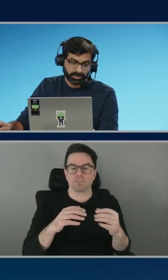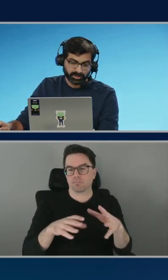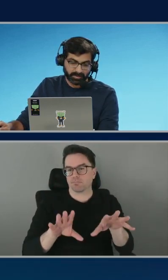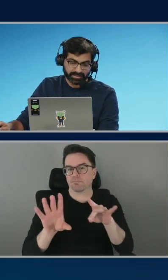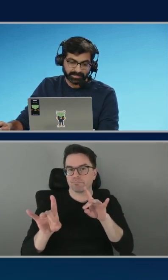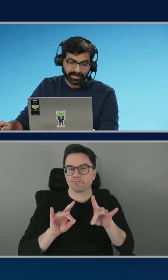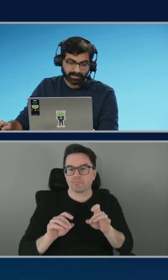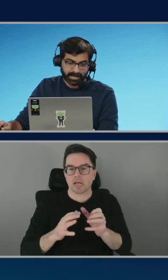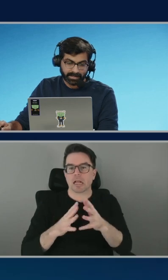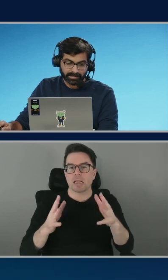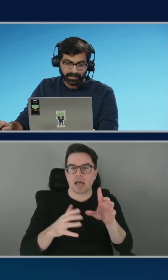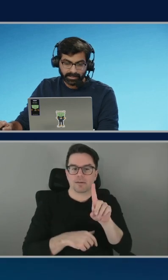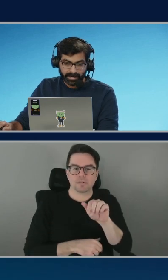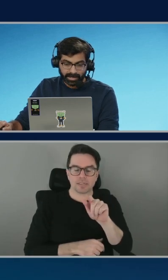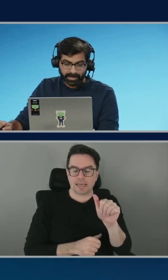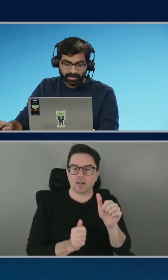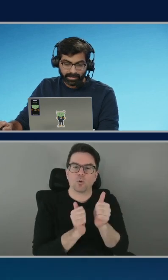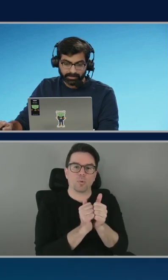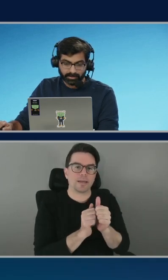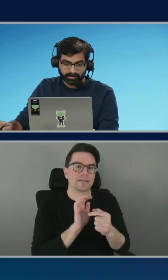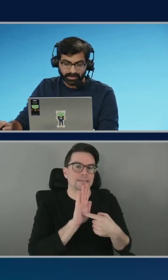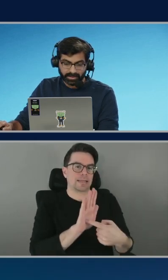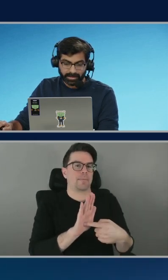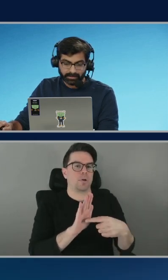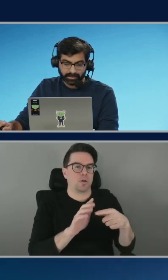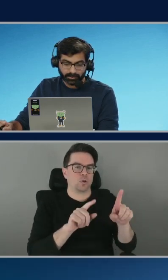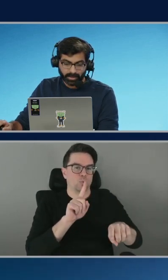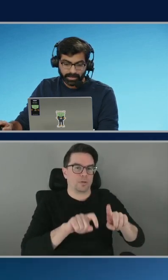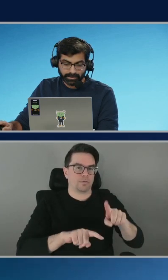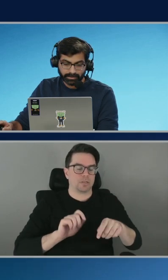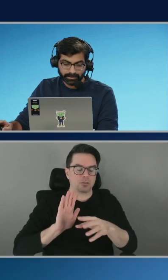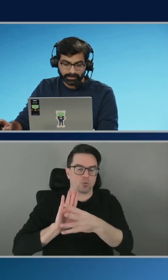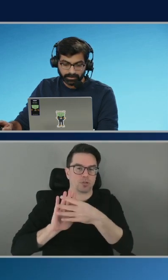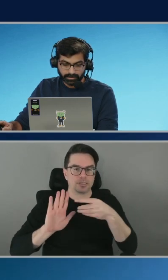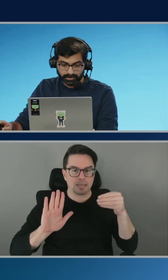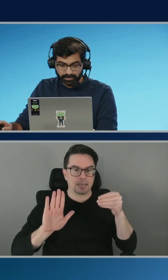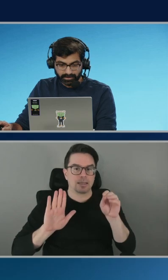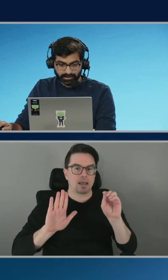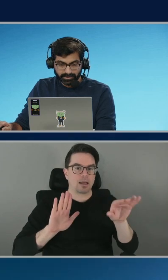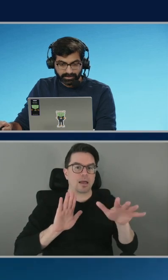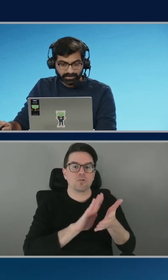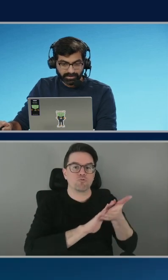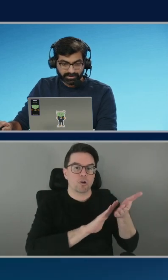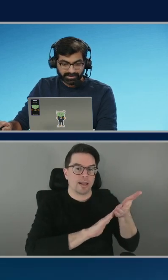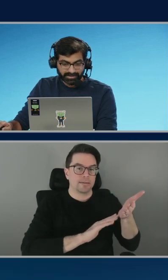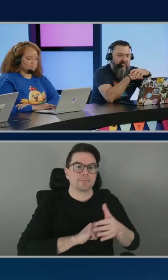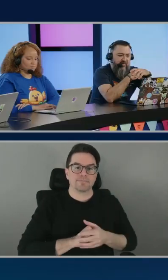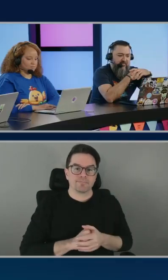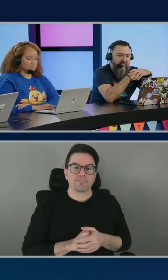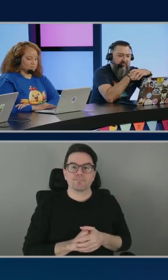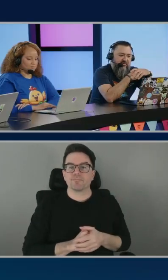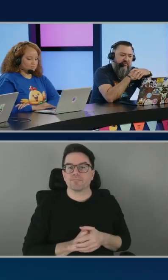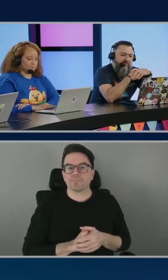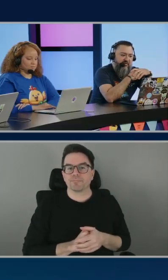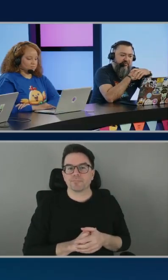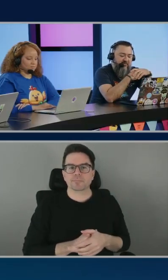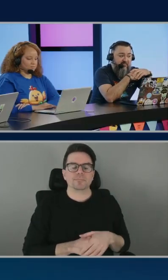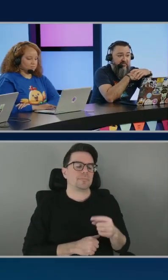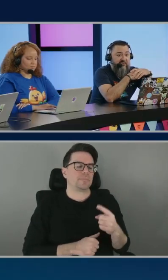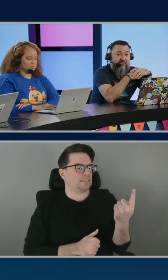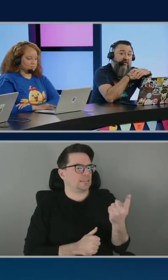query. So you can just basically select that and run that as well. You know, something that I made mention in our